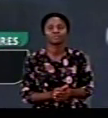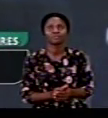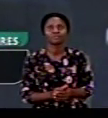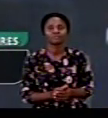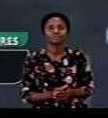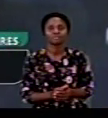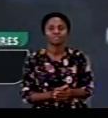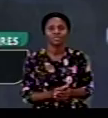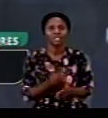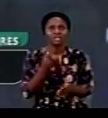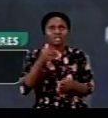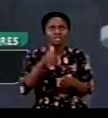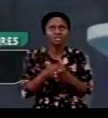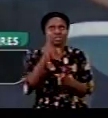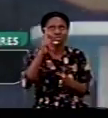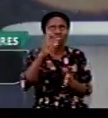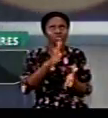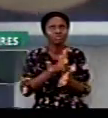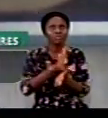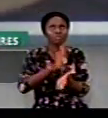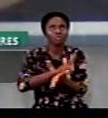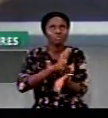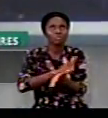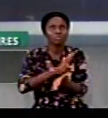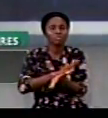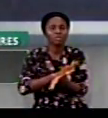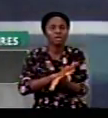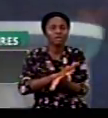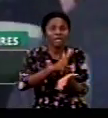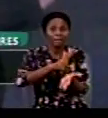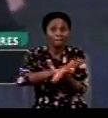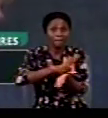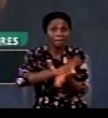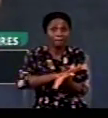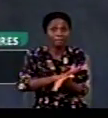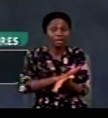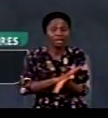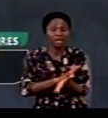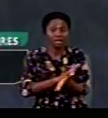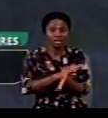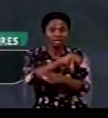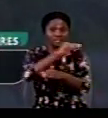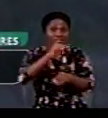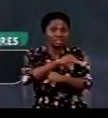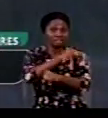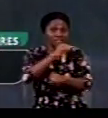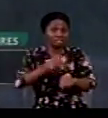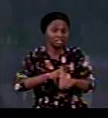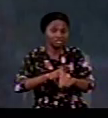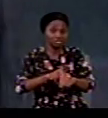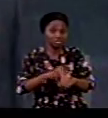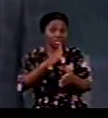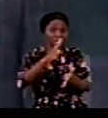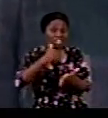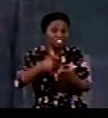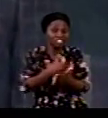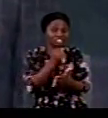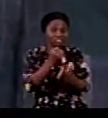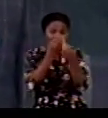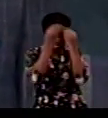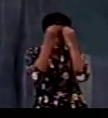our young people, both boys and girls. And then sometimes they'll have an article, they'll